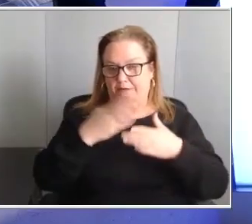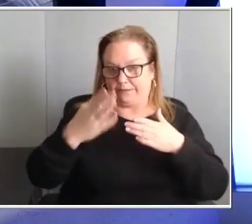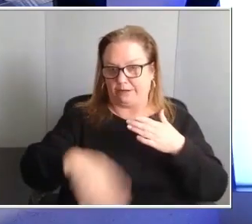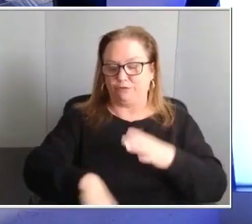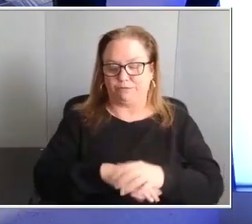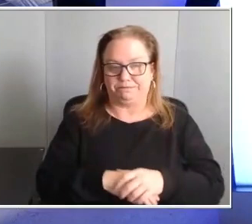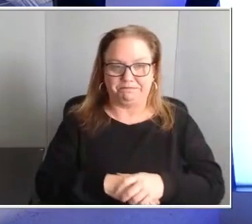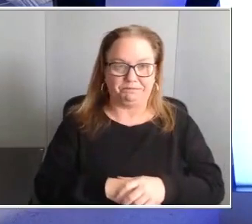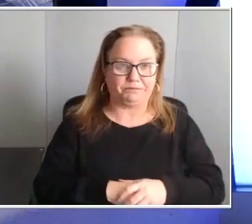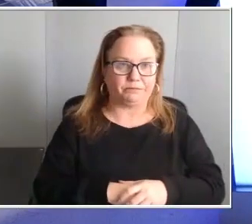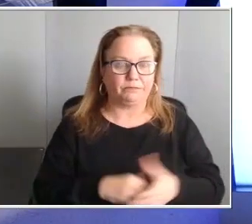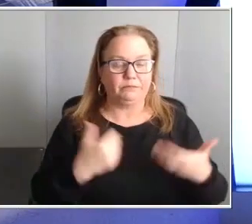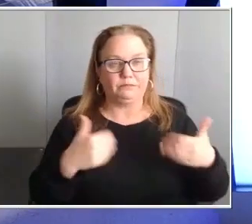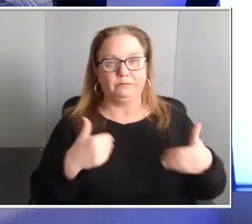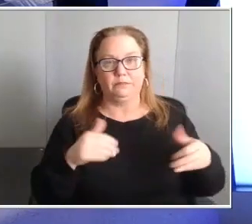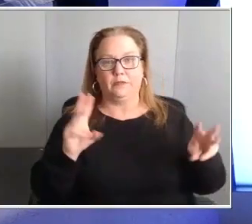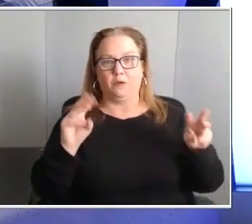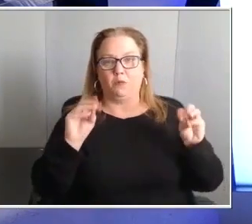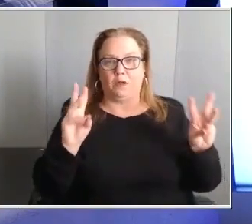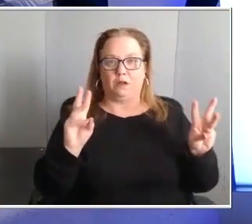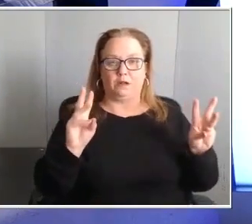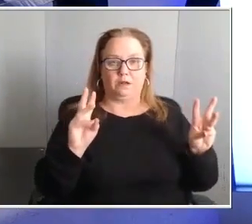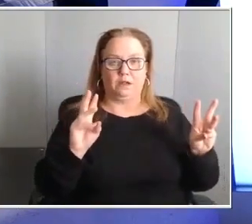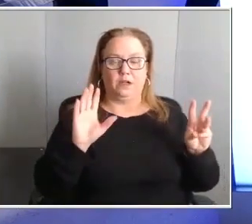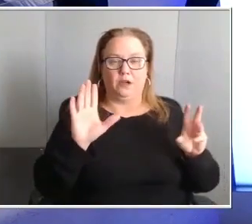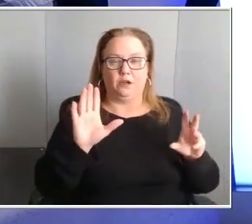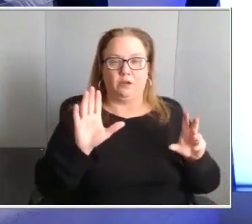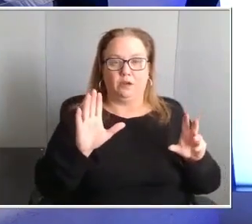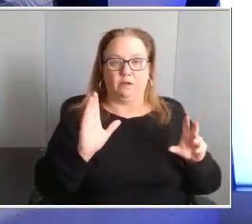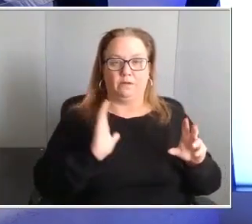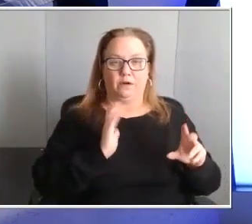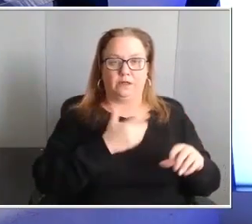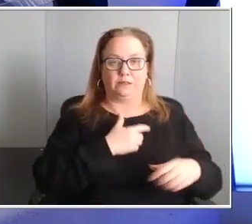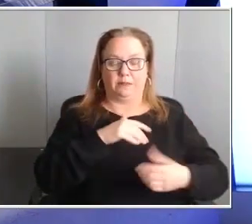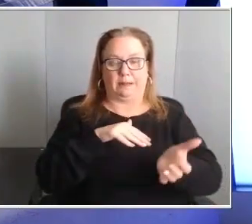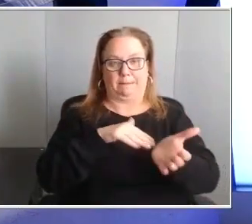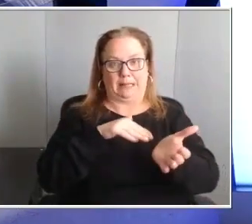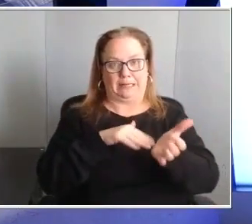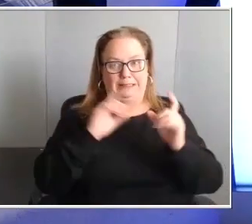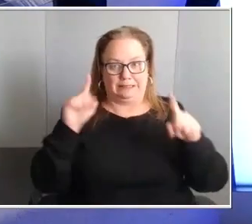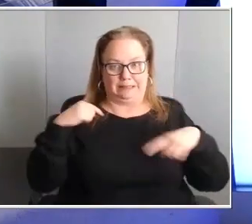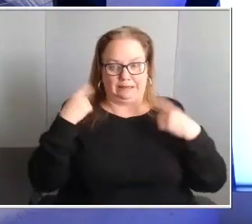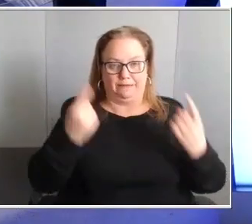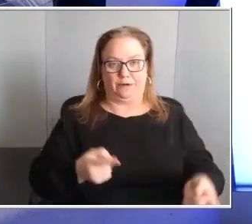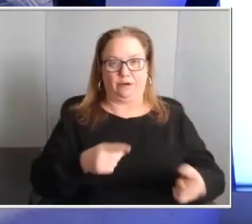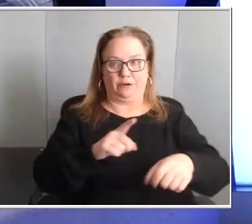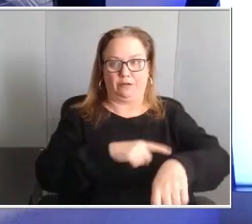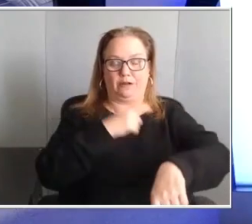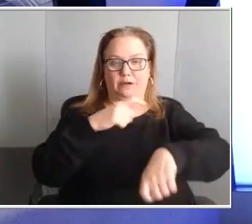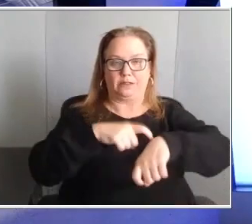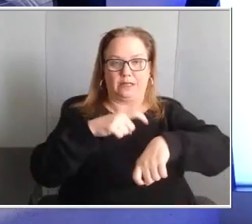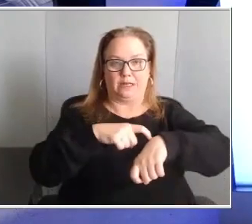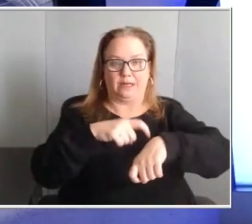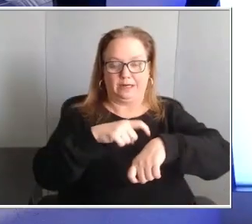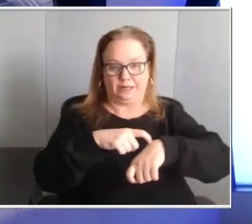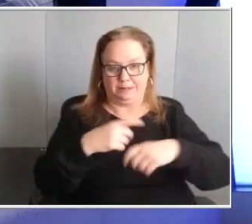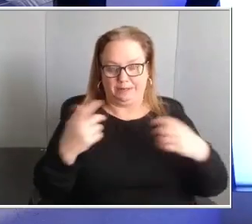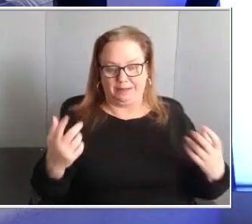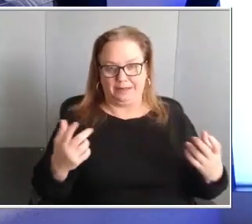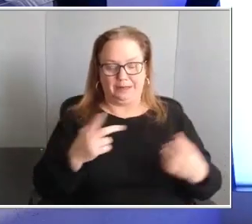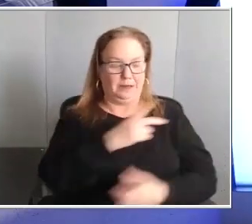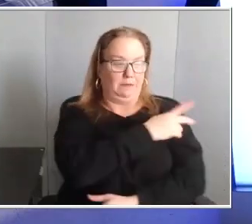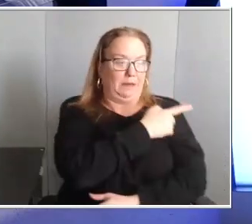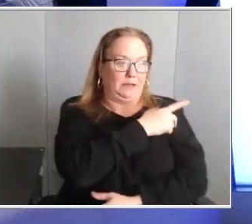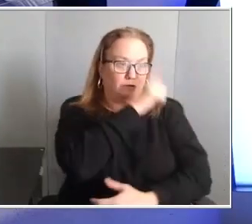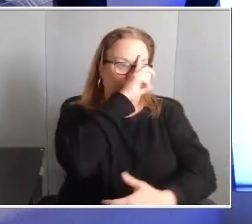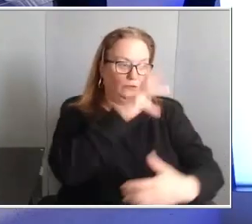that has got to be pretty. You guys who have been in this, for those of us been around medicine for a long time, our history is when we had nothing to offer, and we watched patients just stroke, and